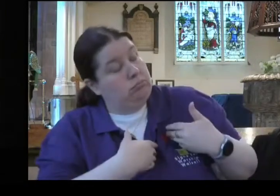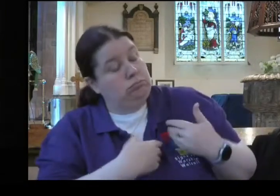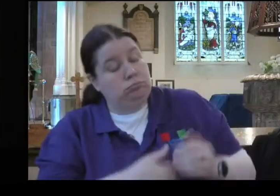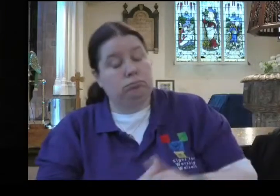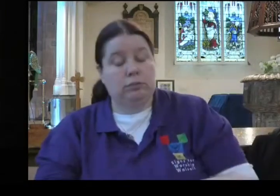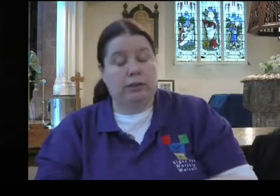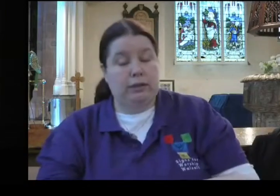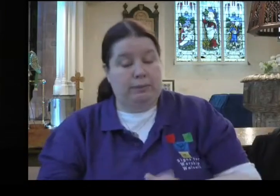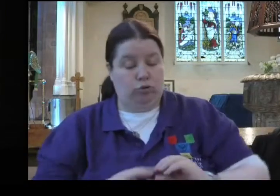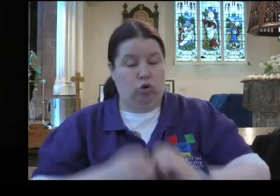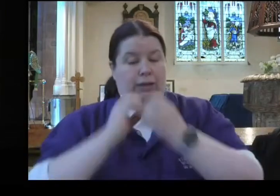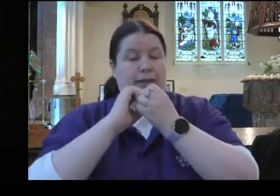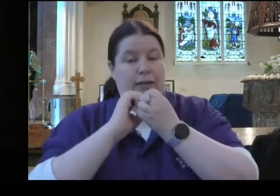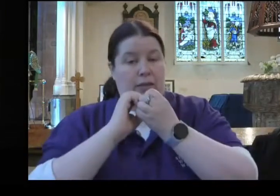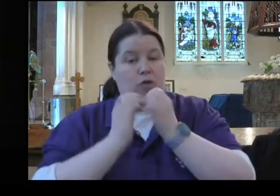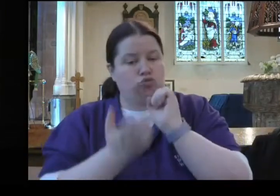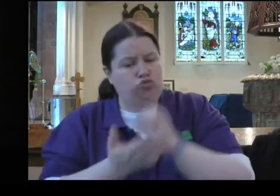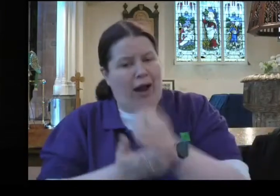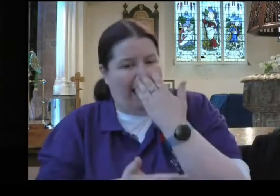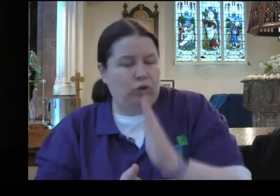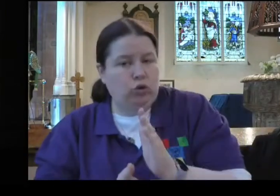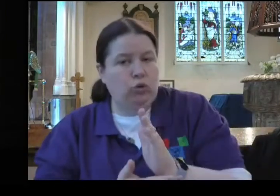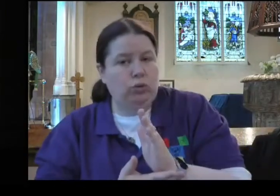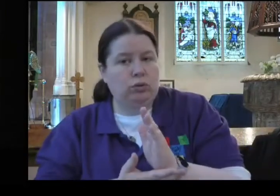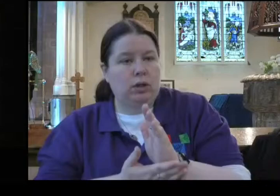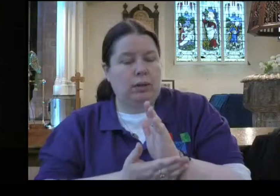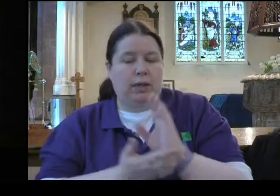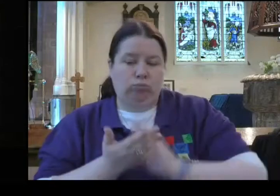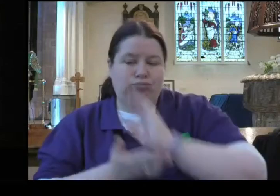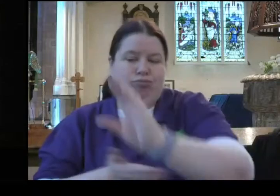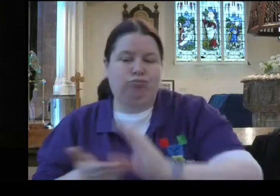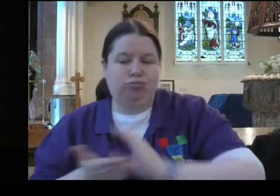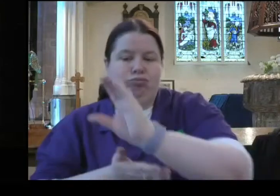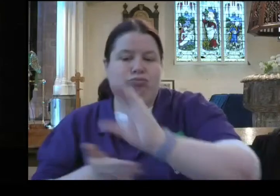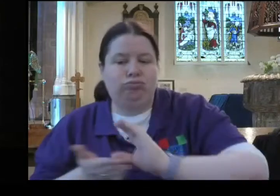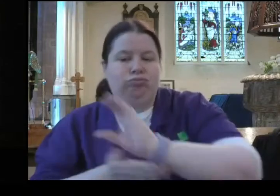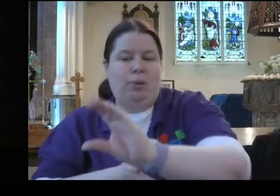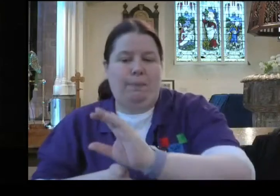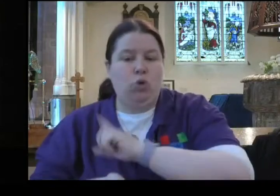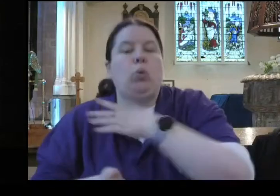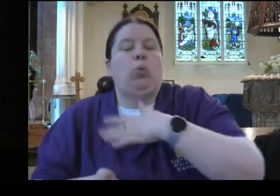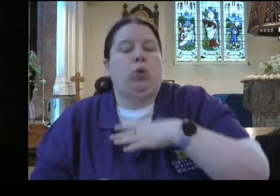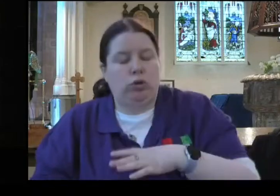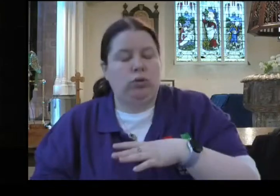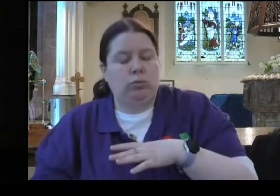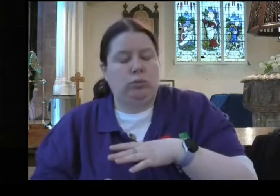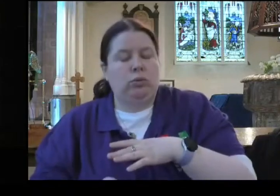about developing the right attitude in giving. It's about giving generously with the right motives.